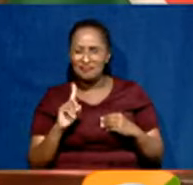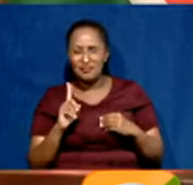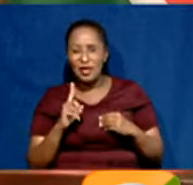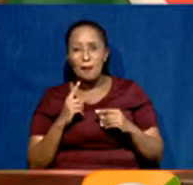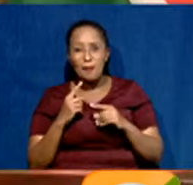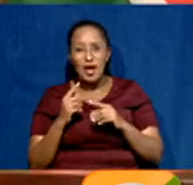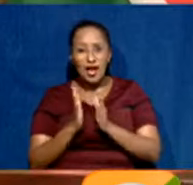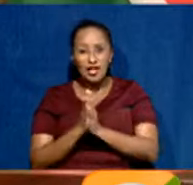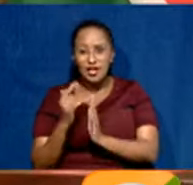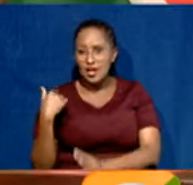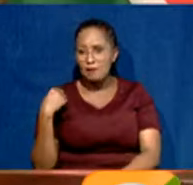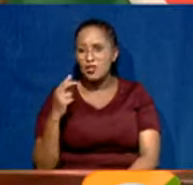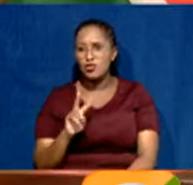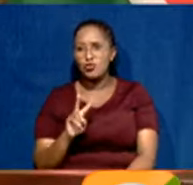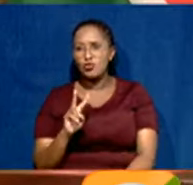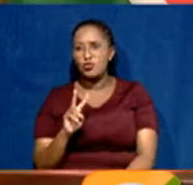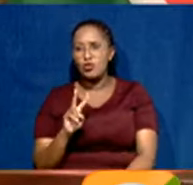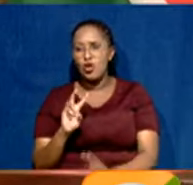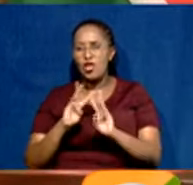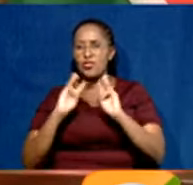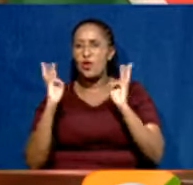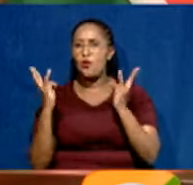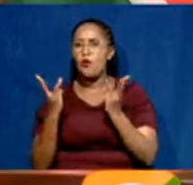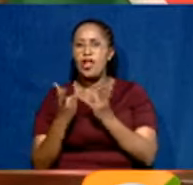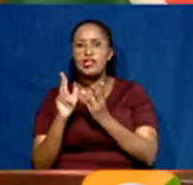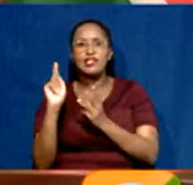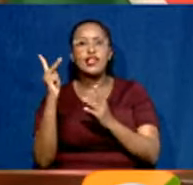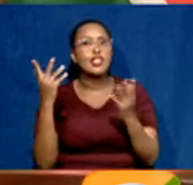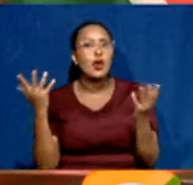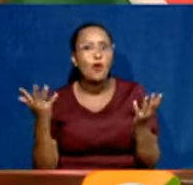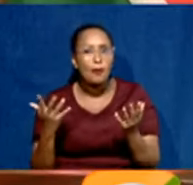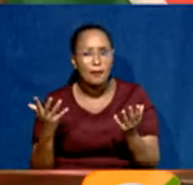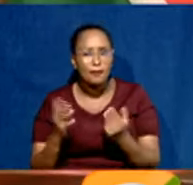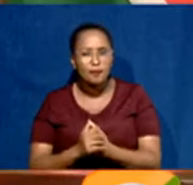two, globally, where is Kenya?